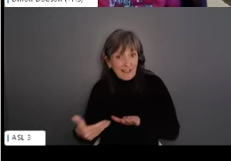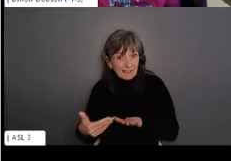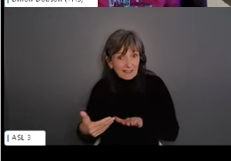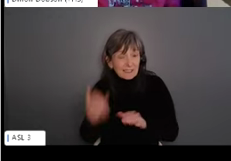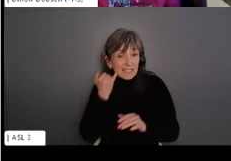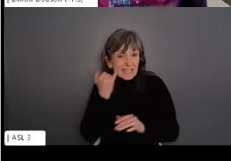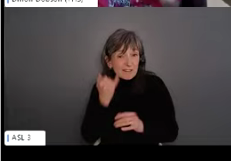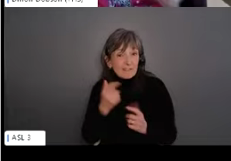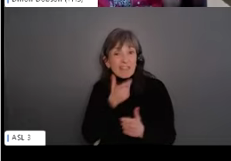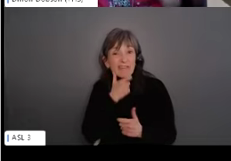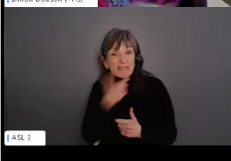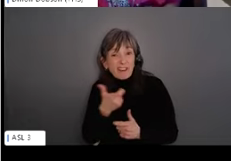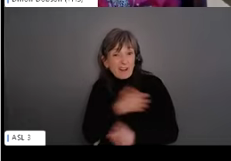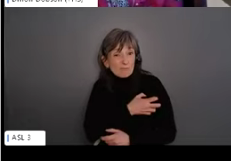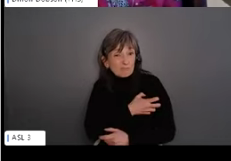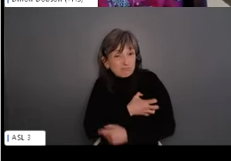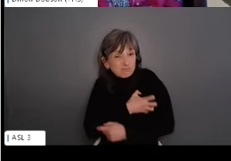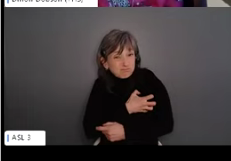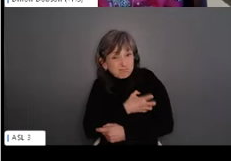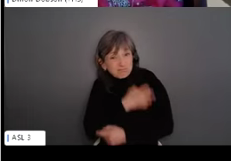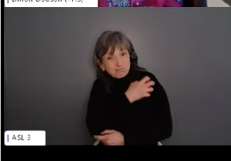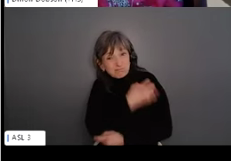issue that we can talk to our clients about.